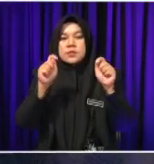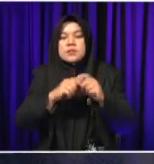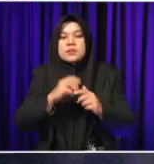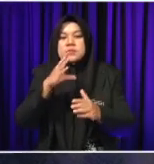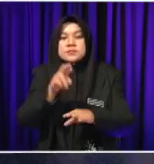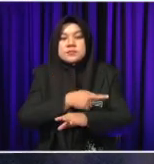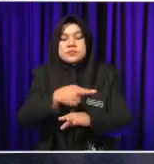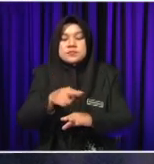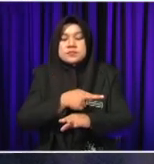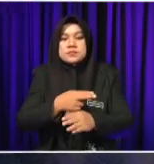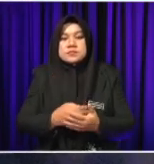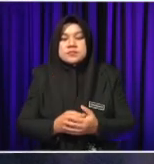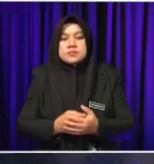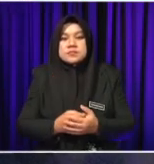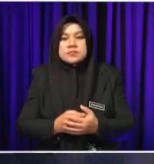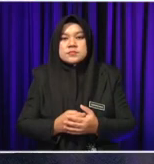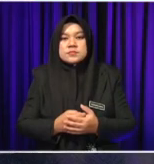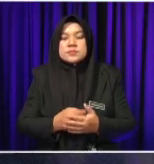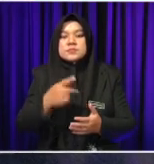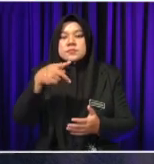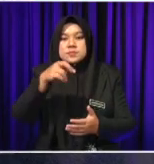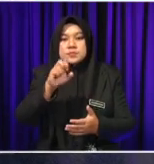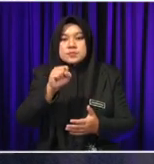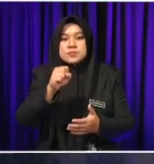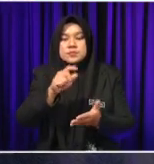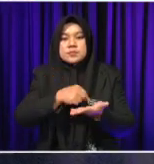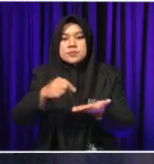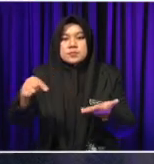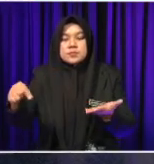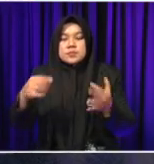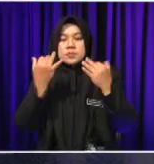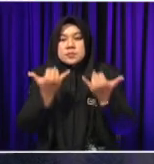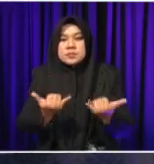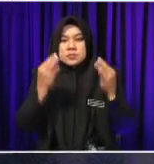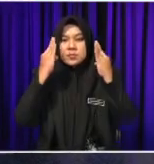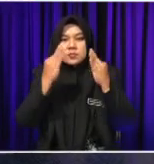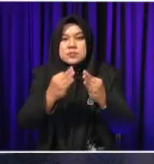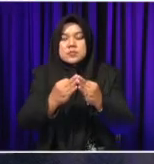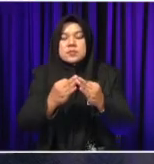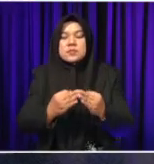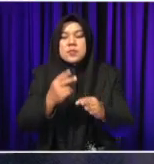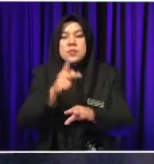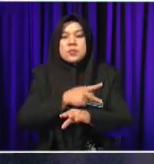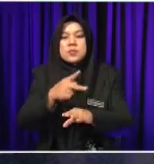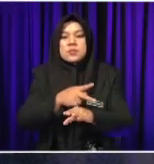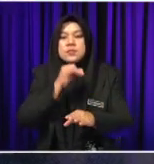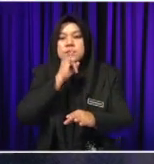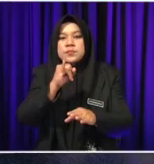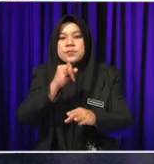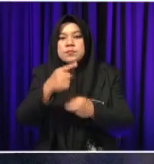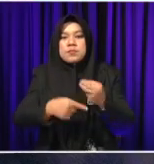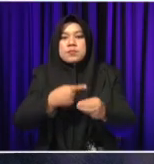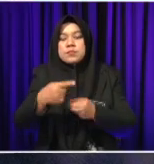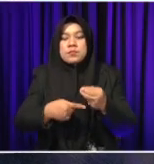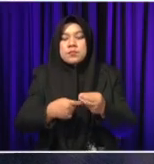Rhymes and also, what was that about? Persona. Just now, persona. Exactly. But now we want to focus on what the poem is actually about. Exactly. So do we have